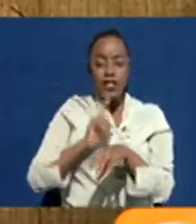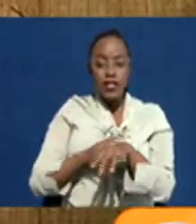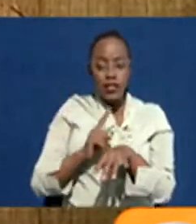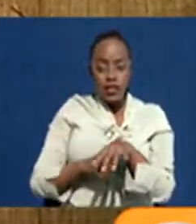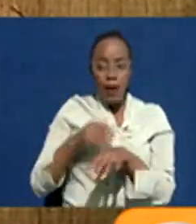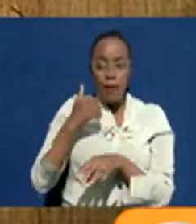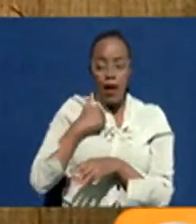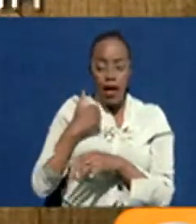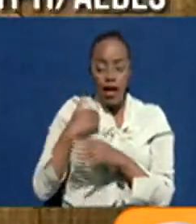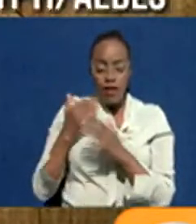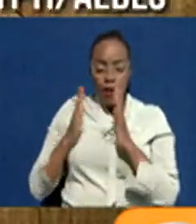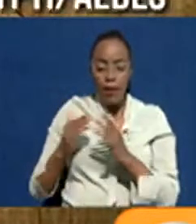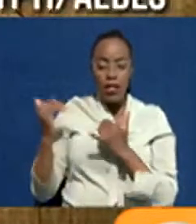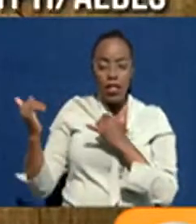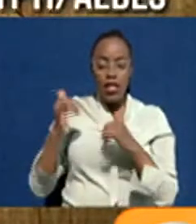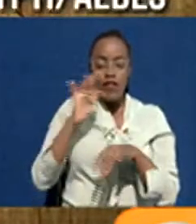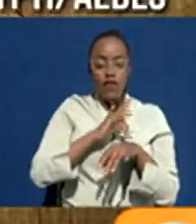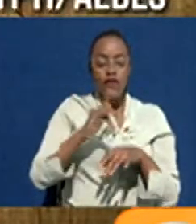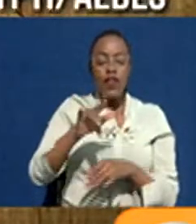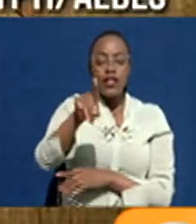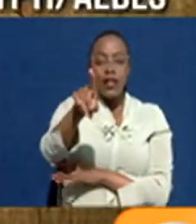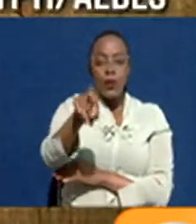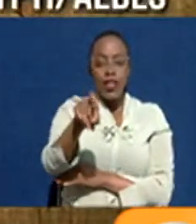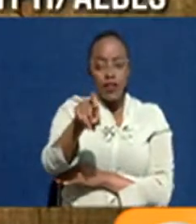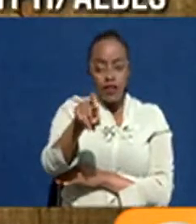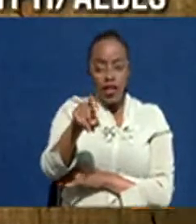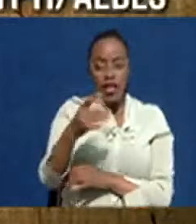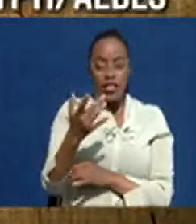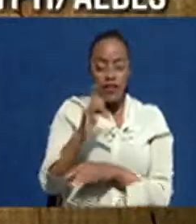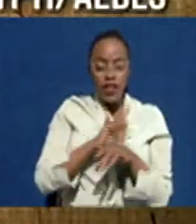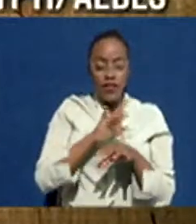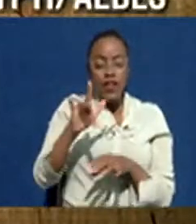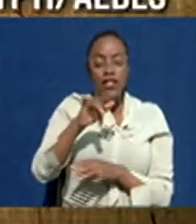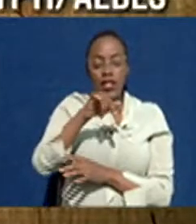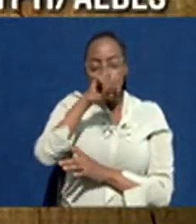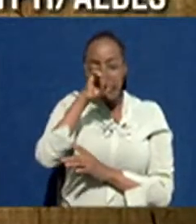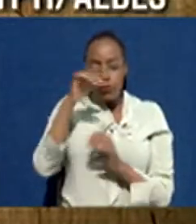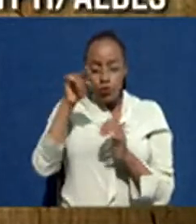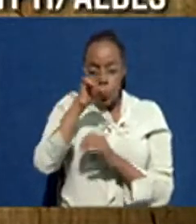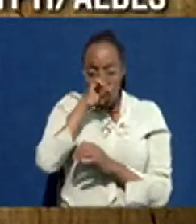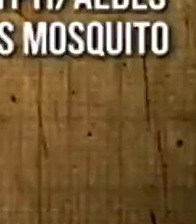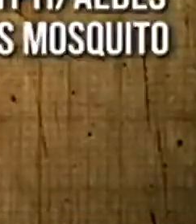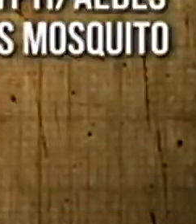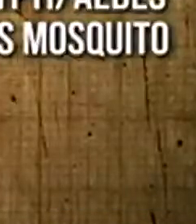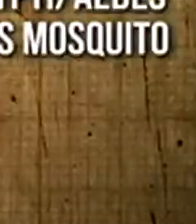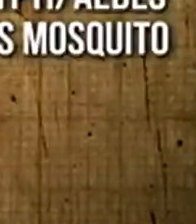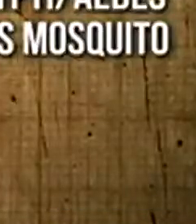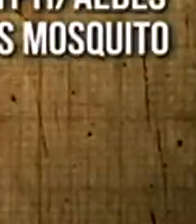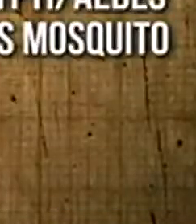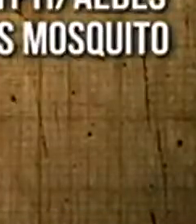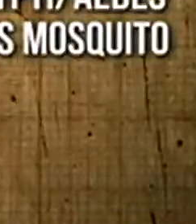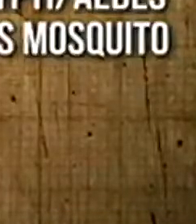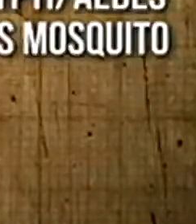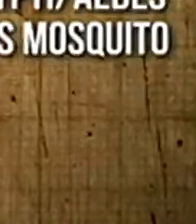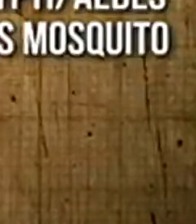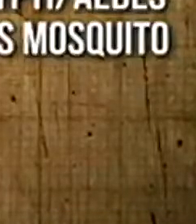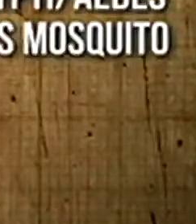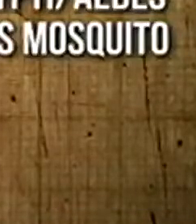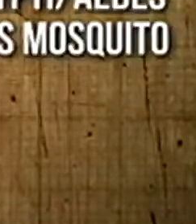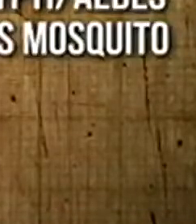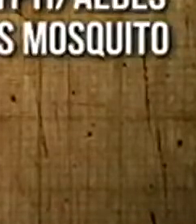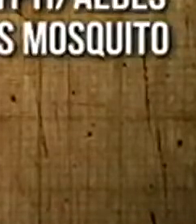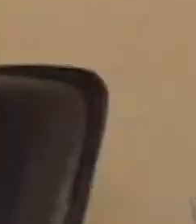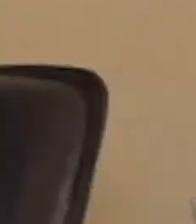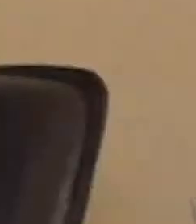bite a person infected with the viruses. Infected mosquitoes can then spread the virus to other people